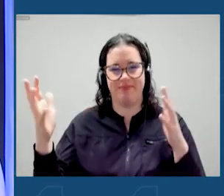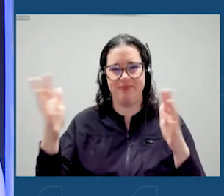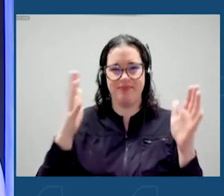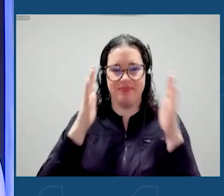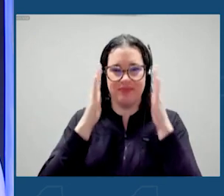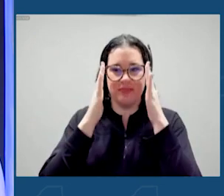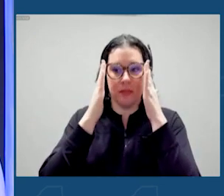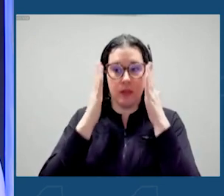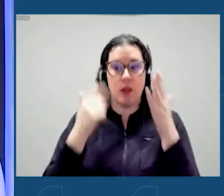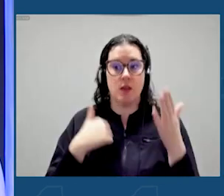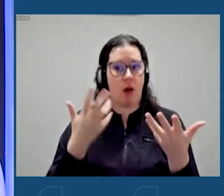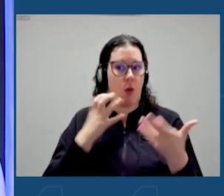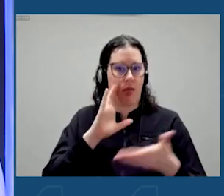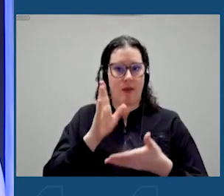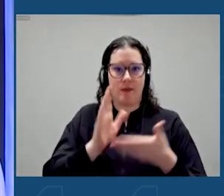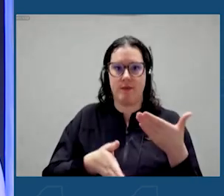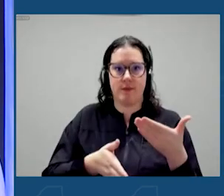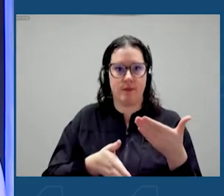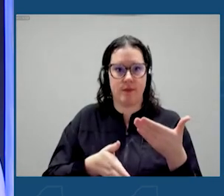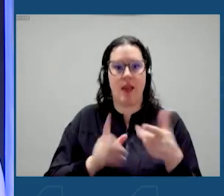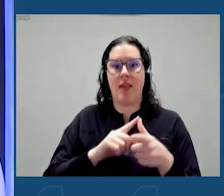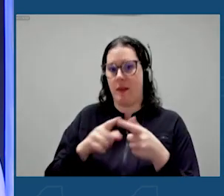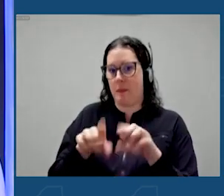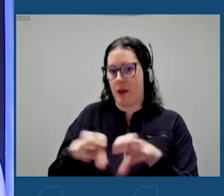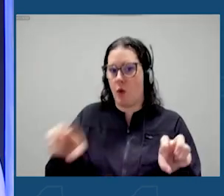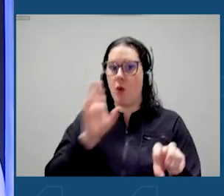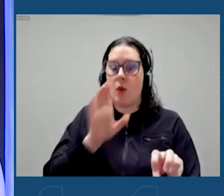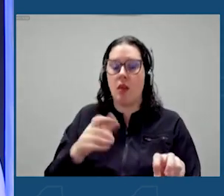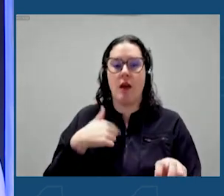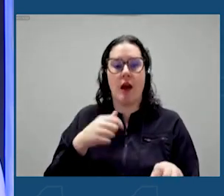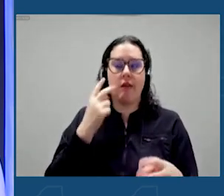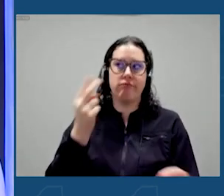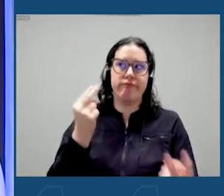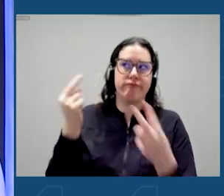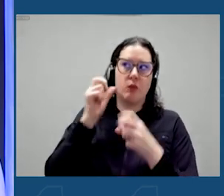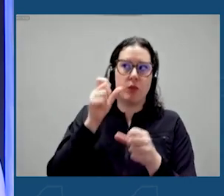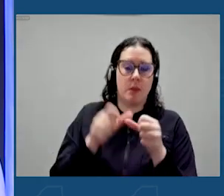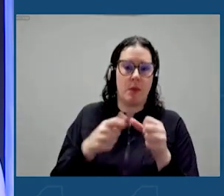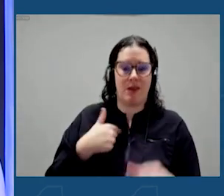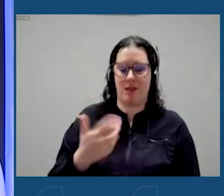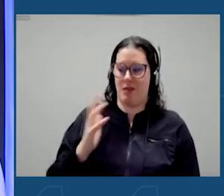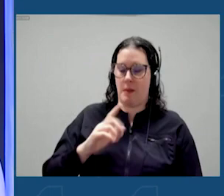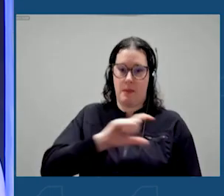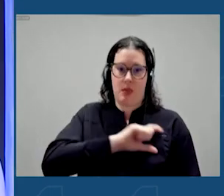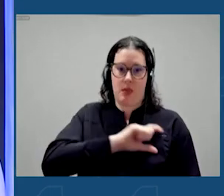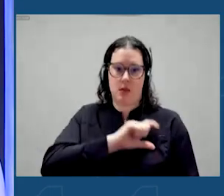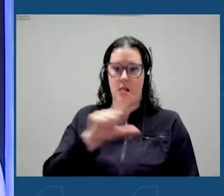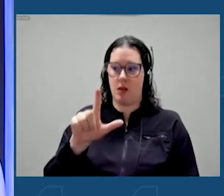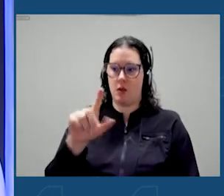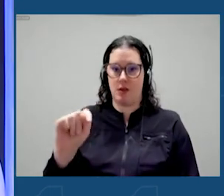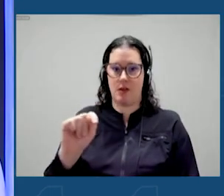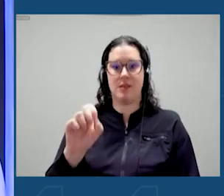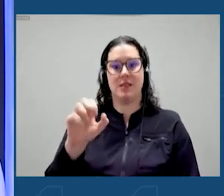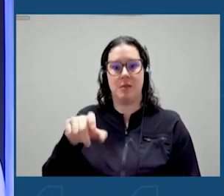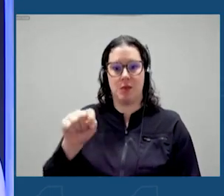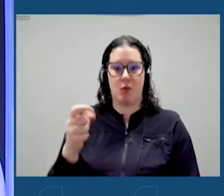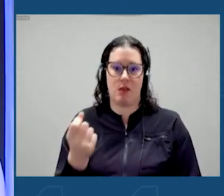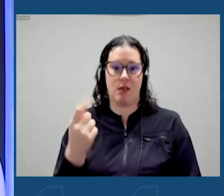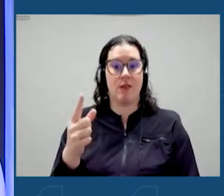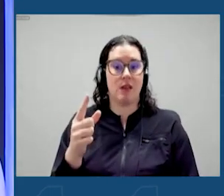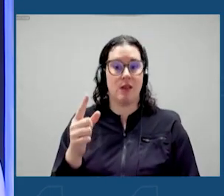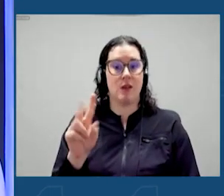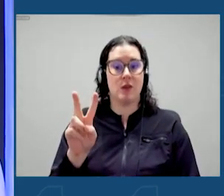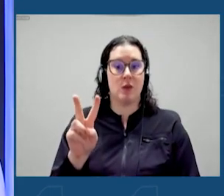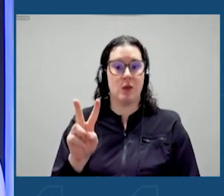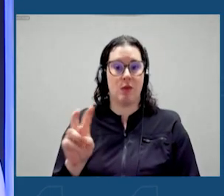So let me conclude with this as we open up the panel. I remember clearly as a lieutenant in the police department on September 11th, 2001,